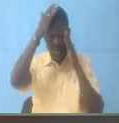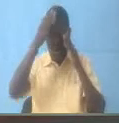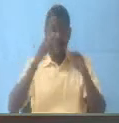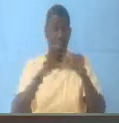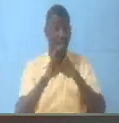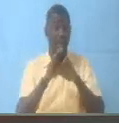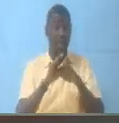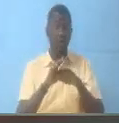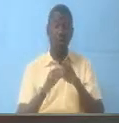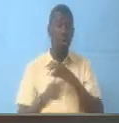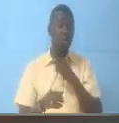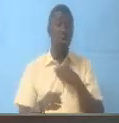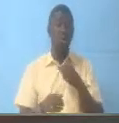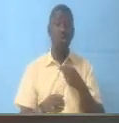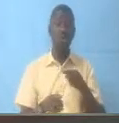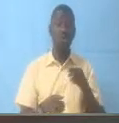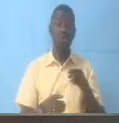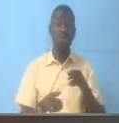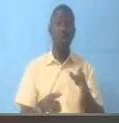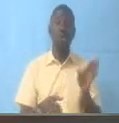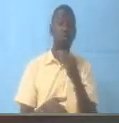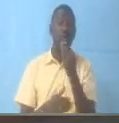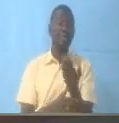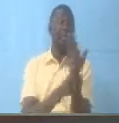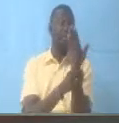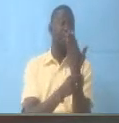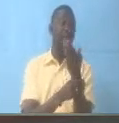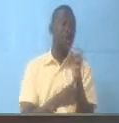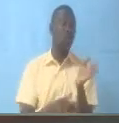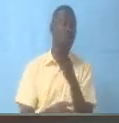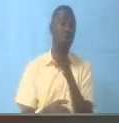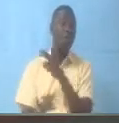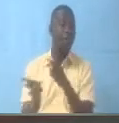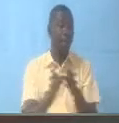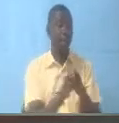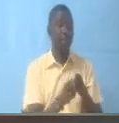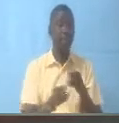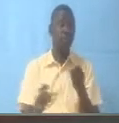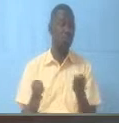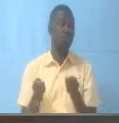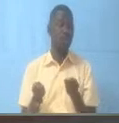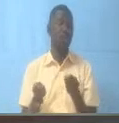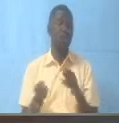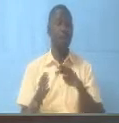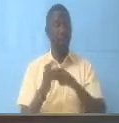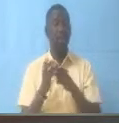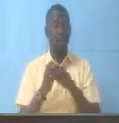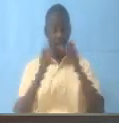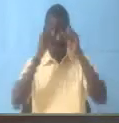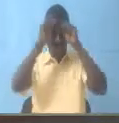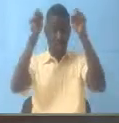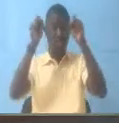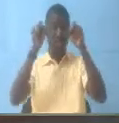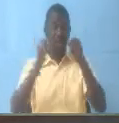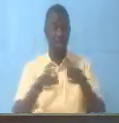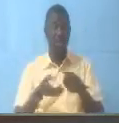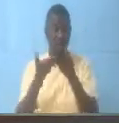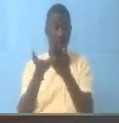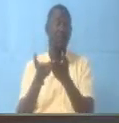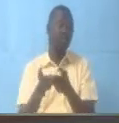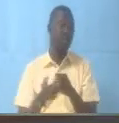and they were just doing their job. So vicarious liability alone should have ensured that the government